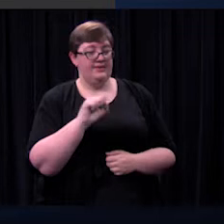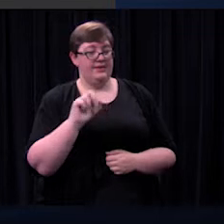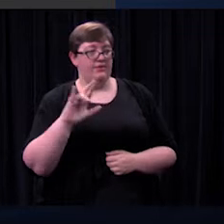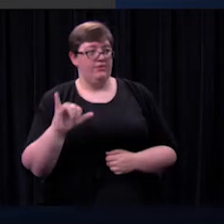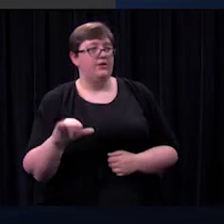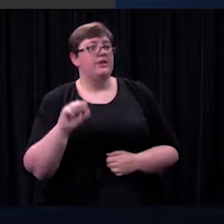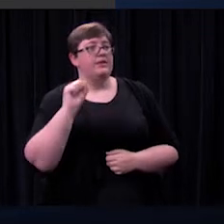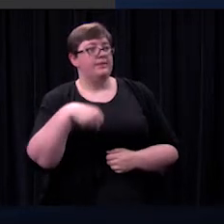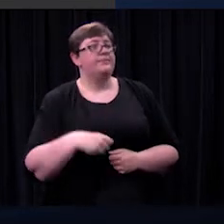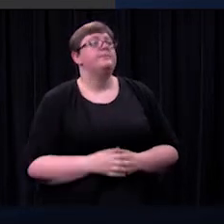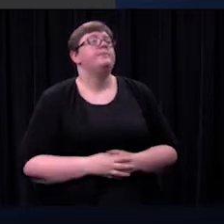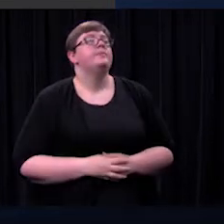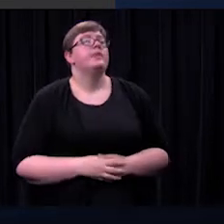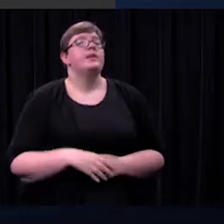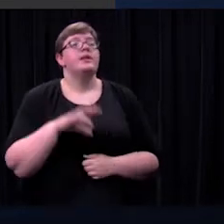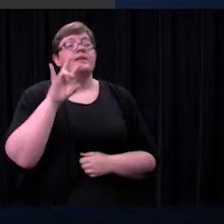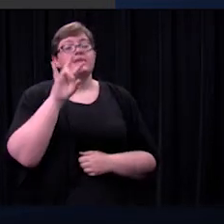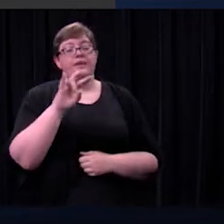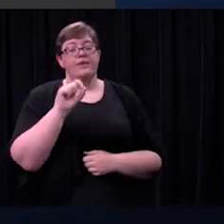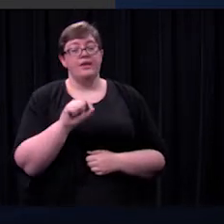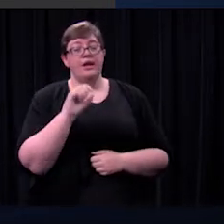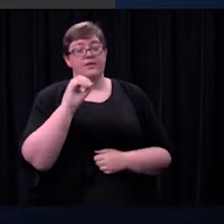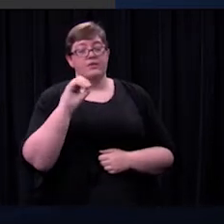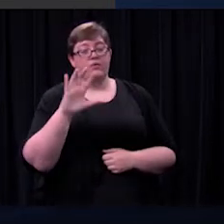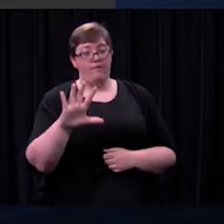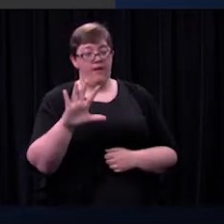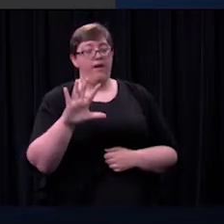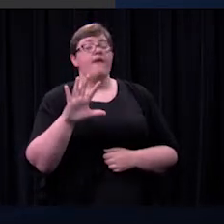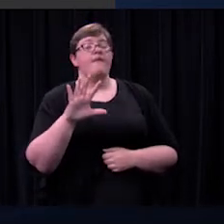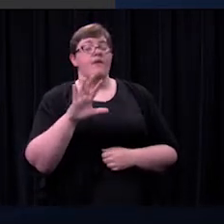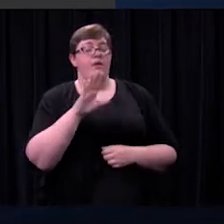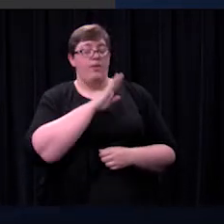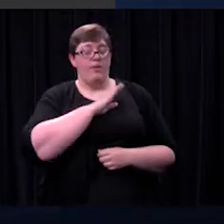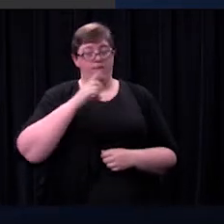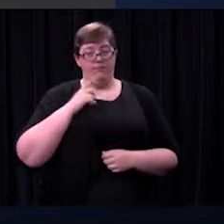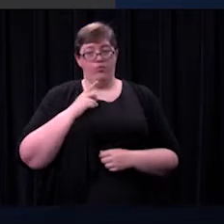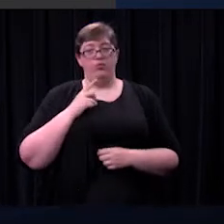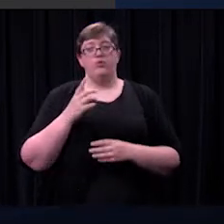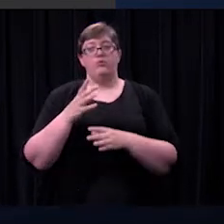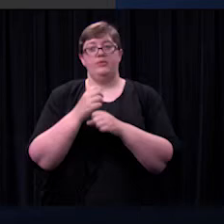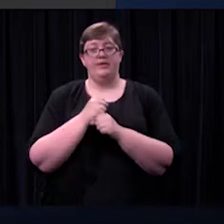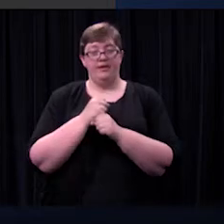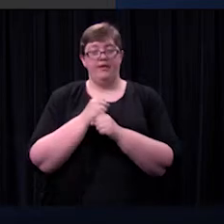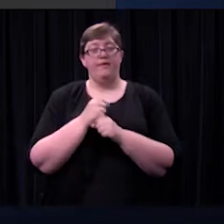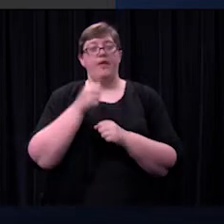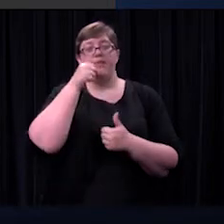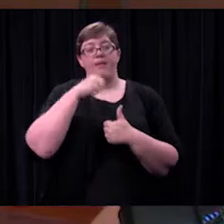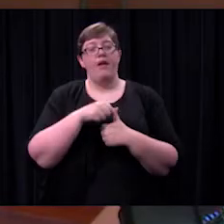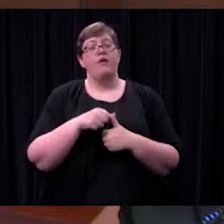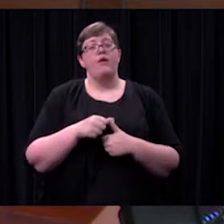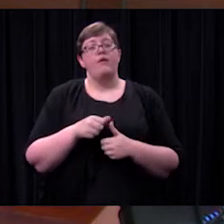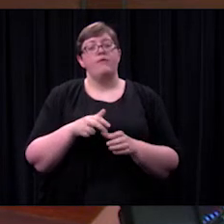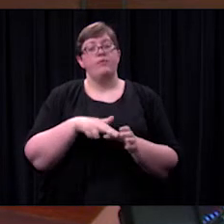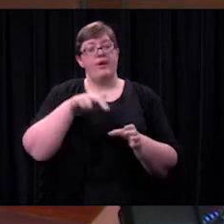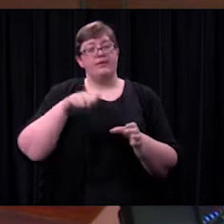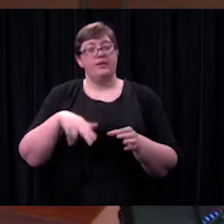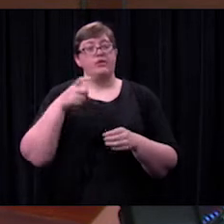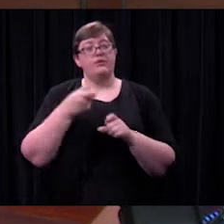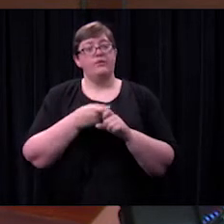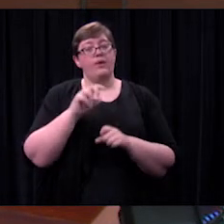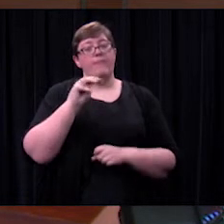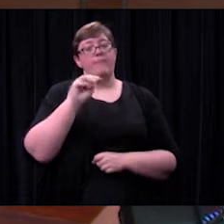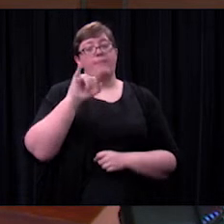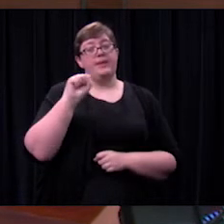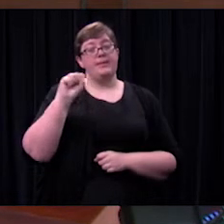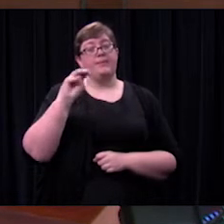7.05, the board last month received the letter of resignation from Ms. Martin from the board, and so one